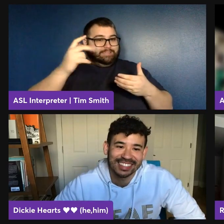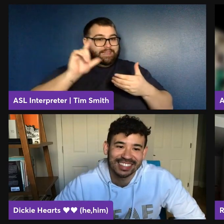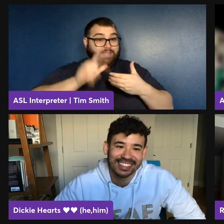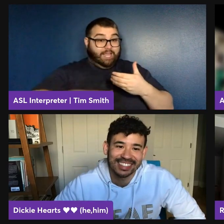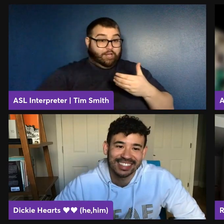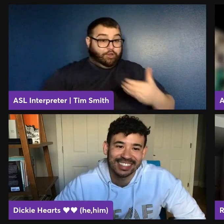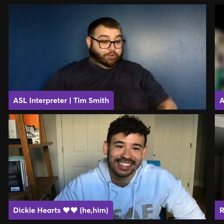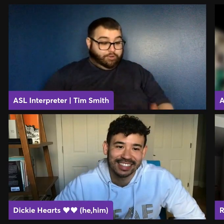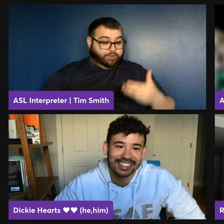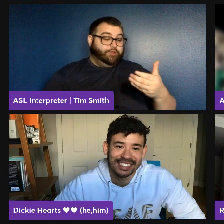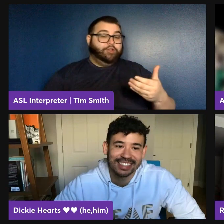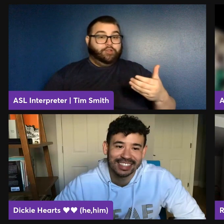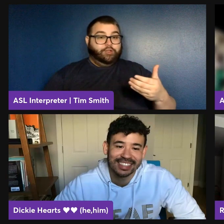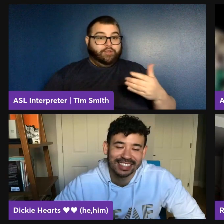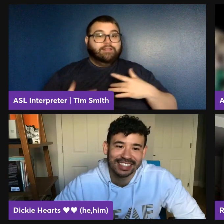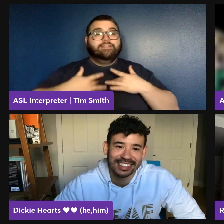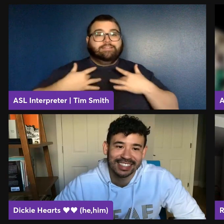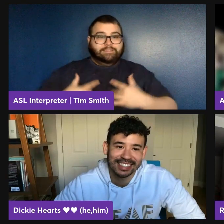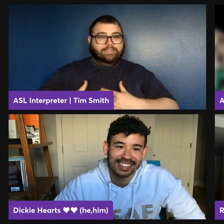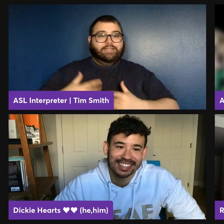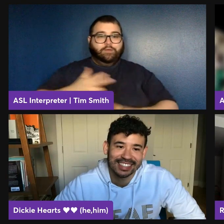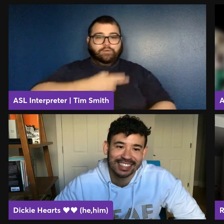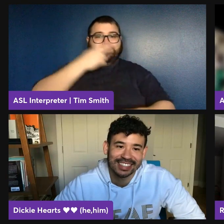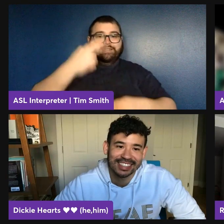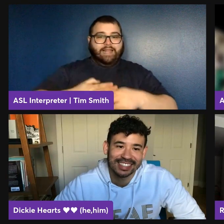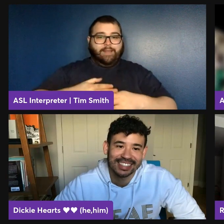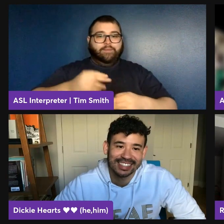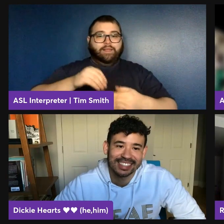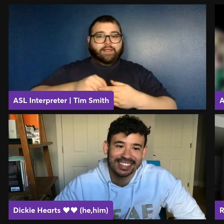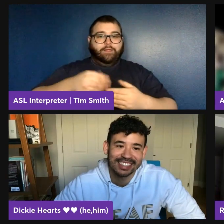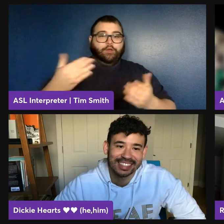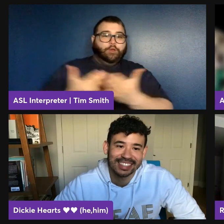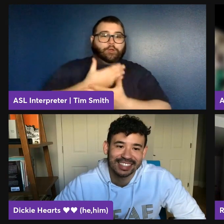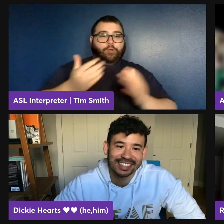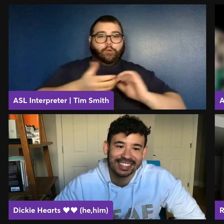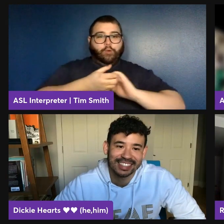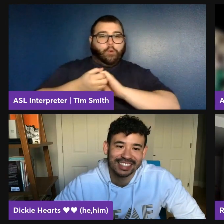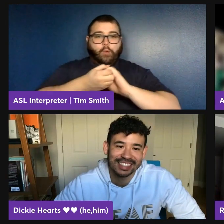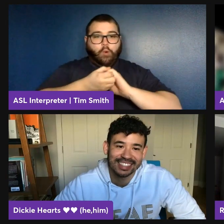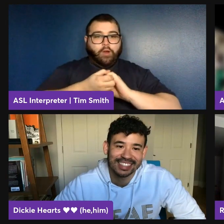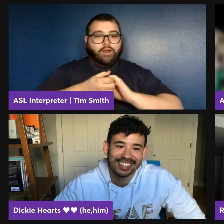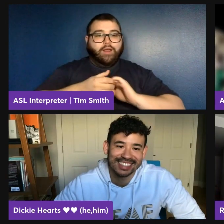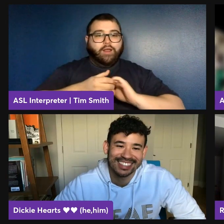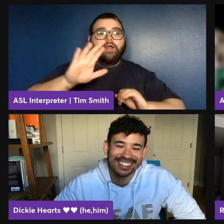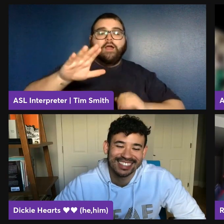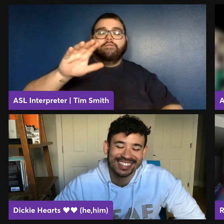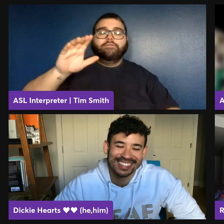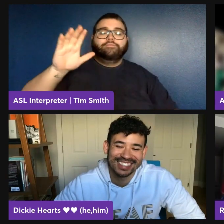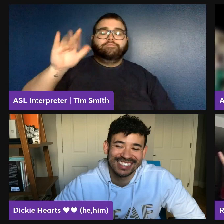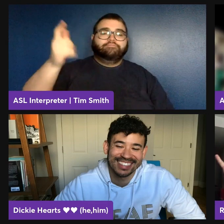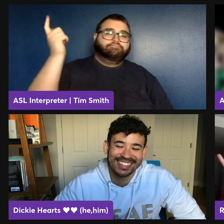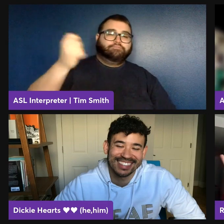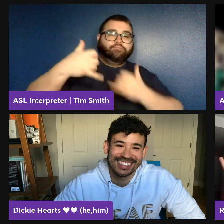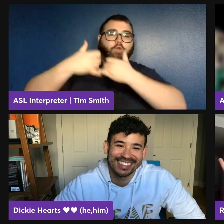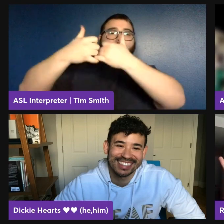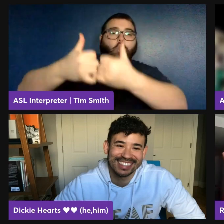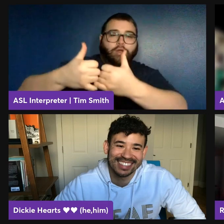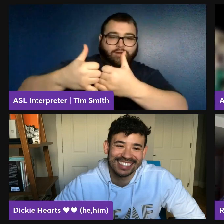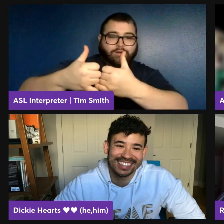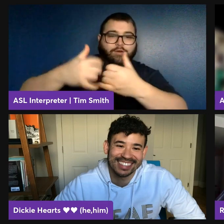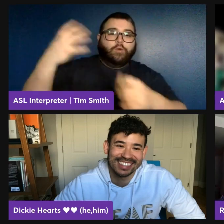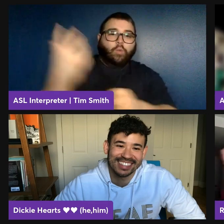encounter, Dickie was named in the new cohort of Disability Future Fellows. And it all felt very